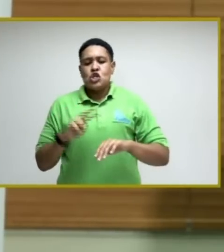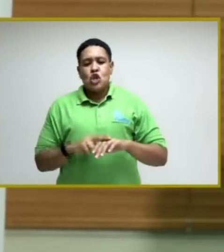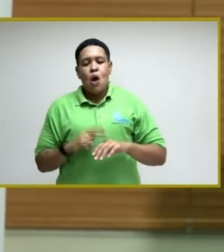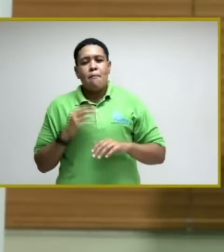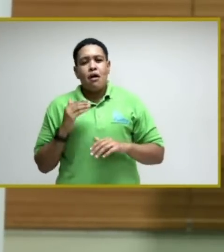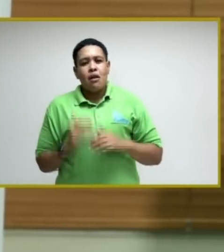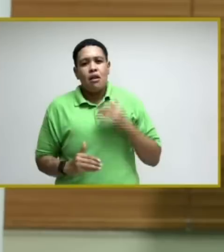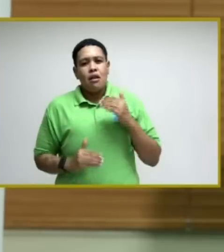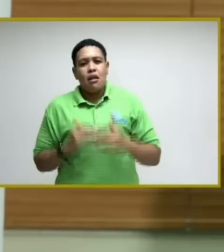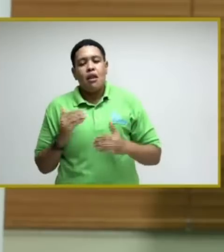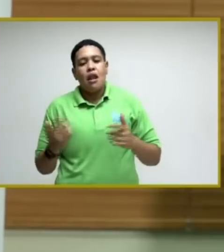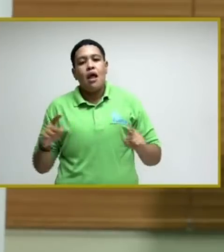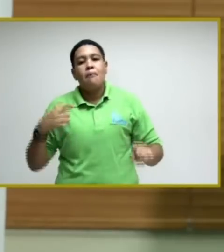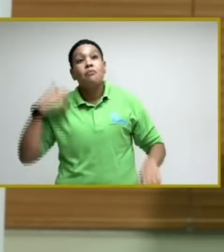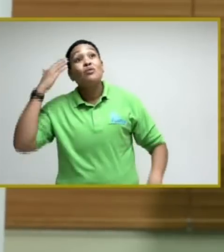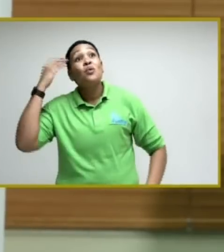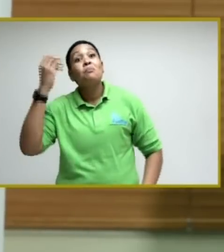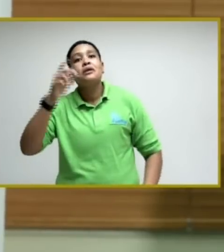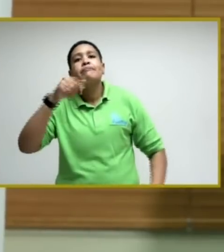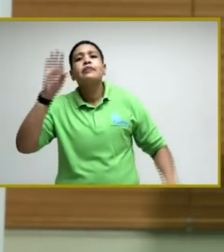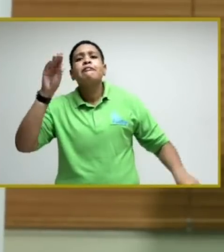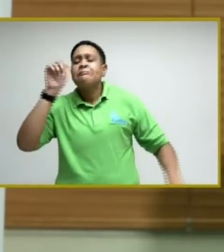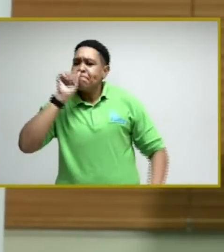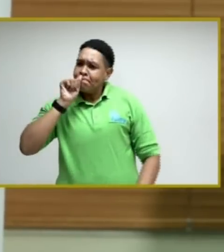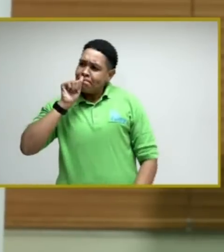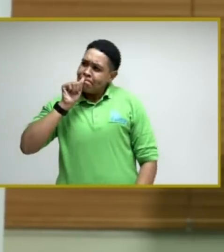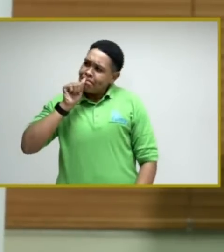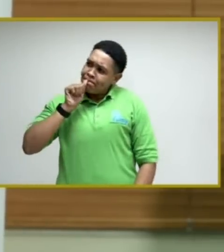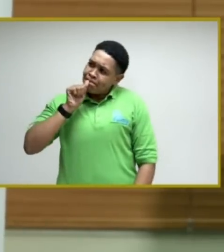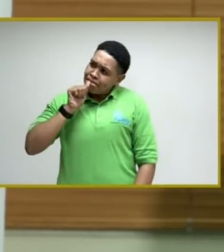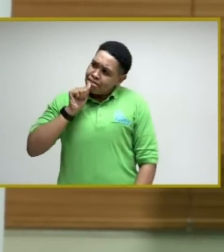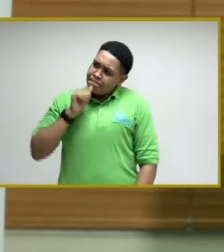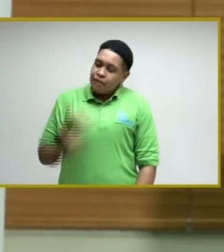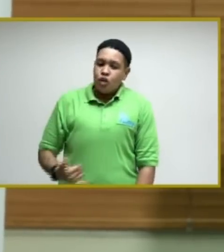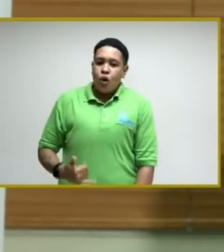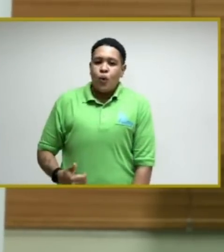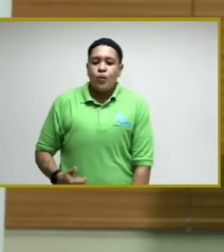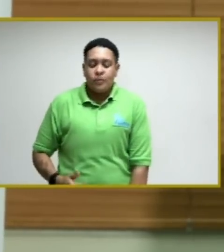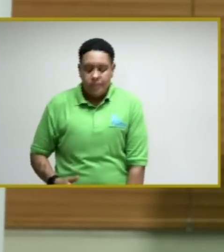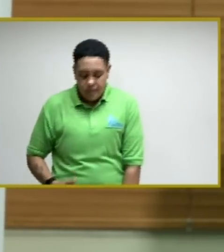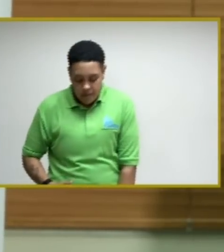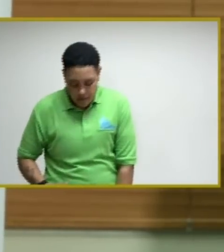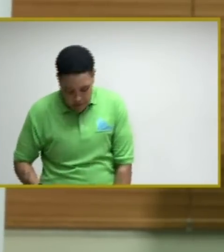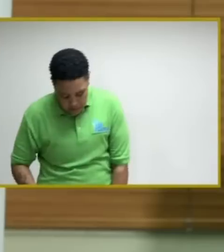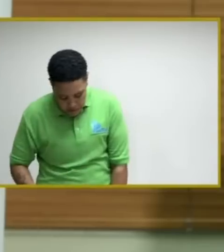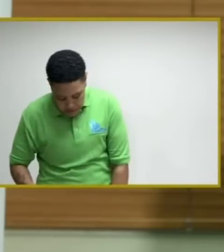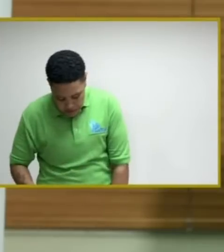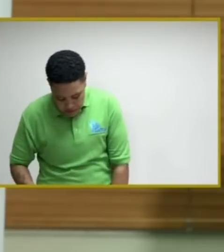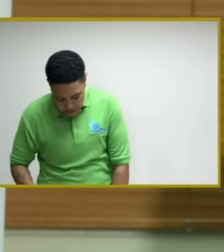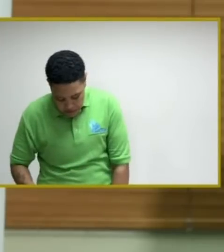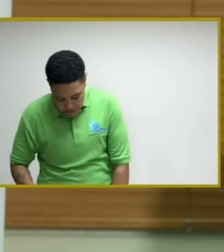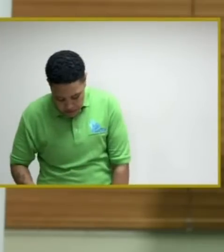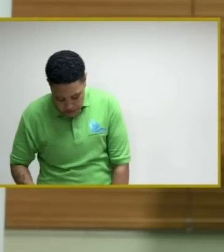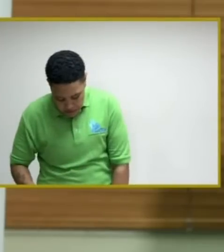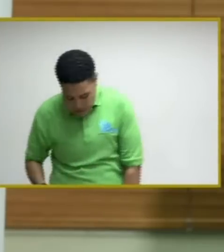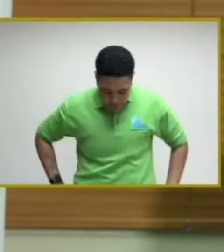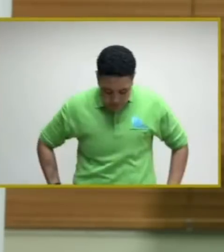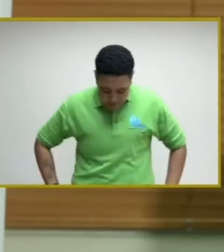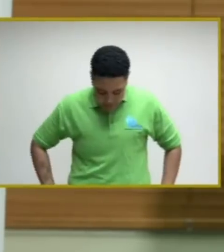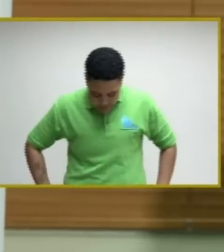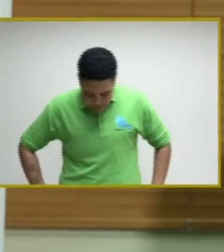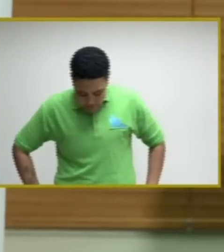because we understand the sacrifice that the country is making. The other hopeful thing I would like to say or comment on is